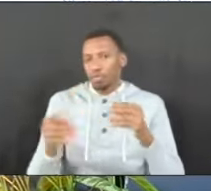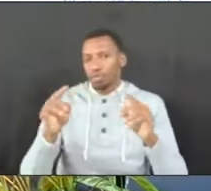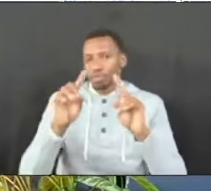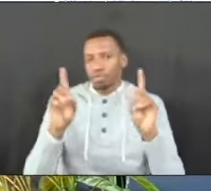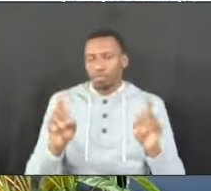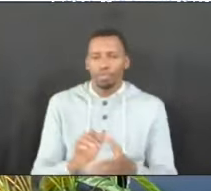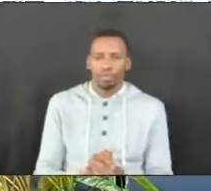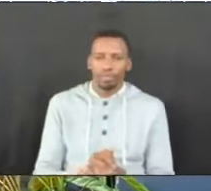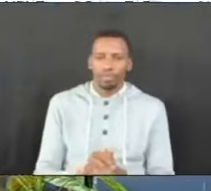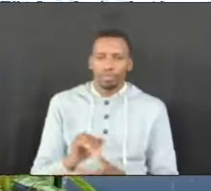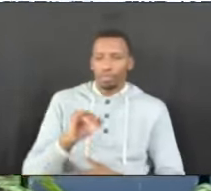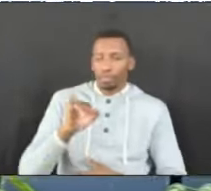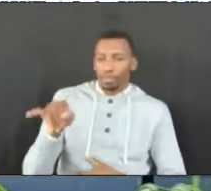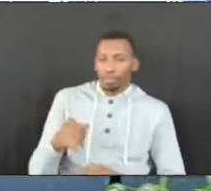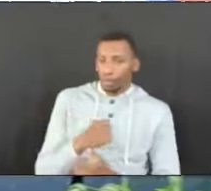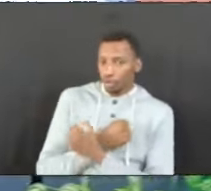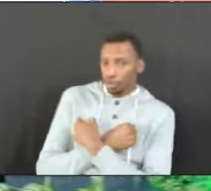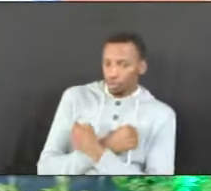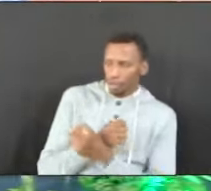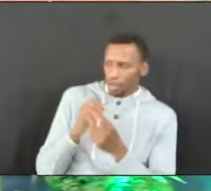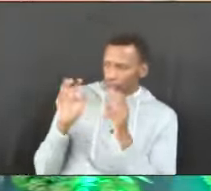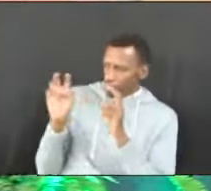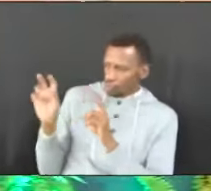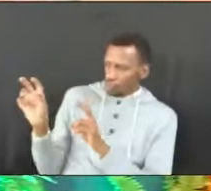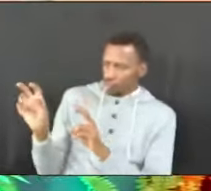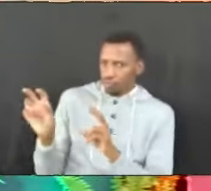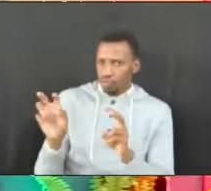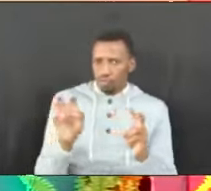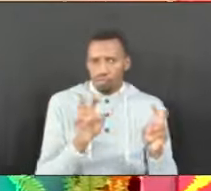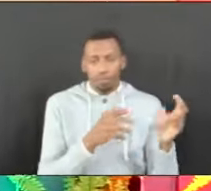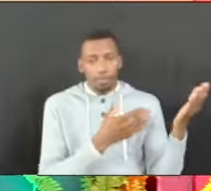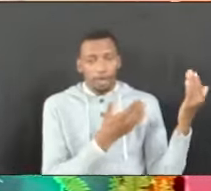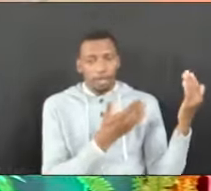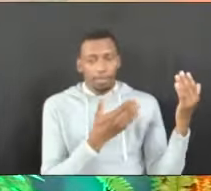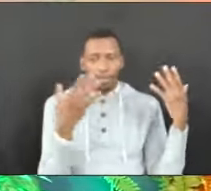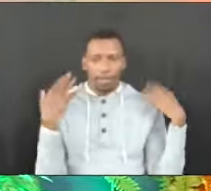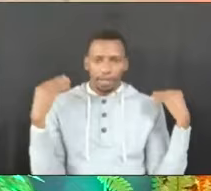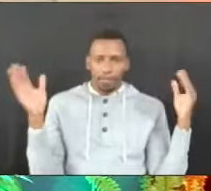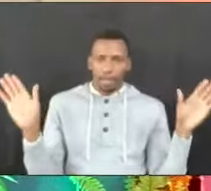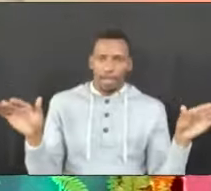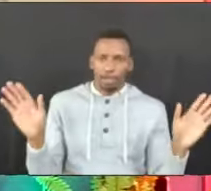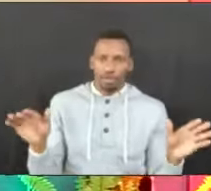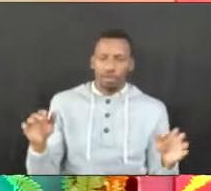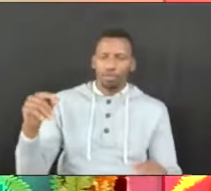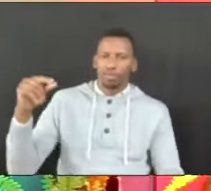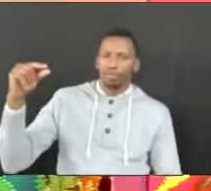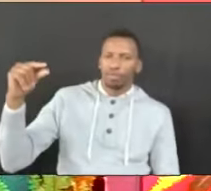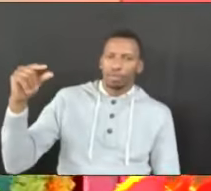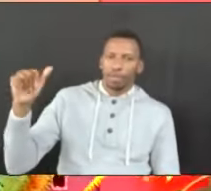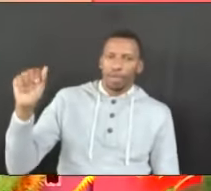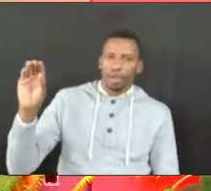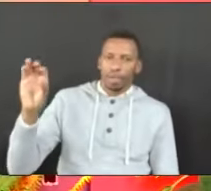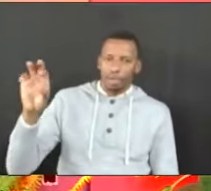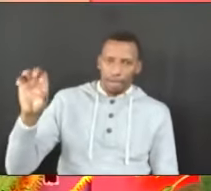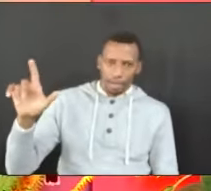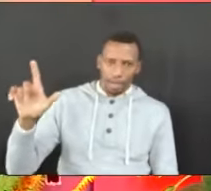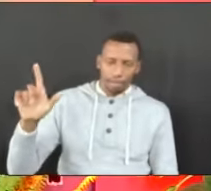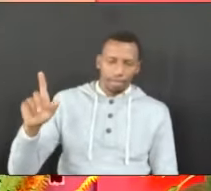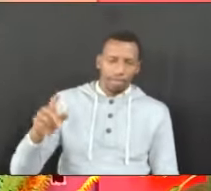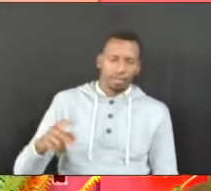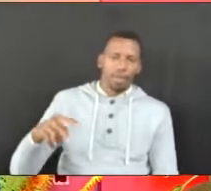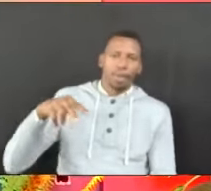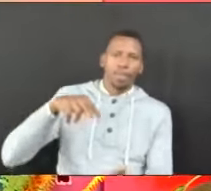around and he expects Angel Gabriel to arise and to pick the scroll.